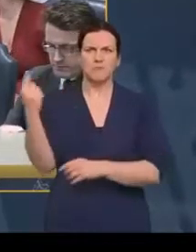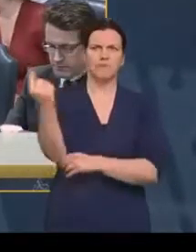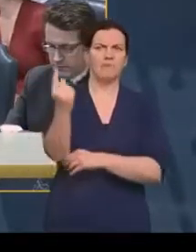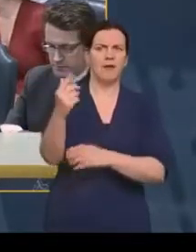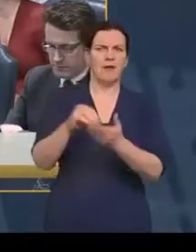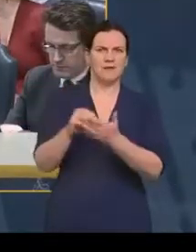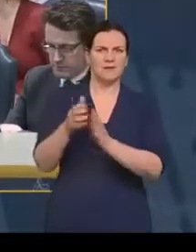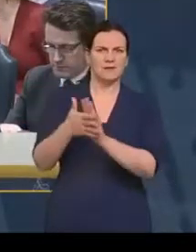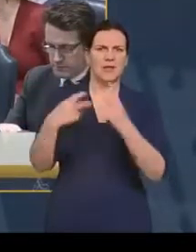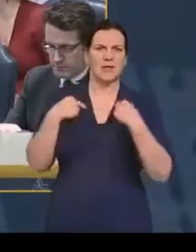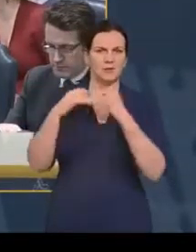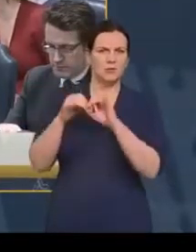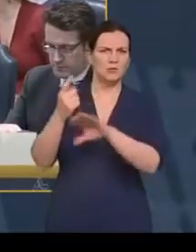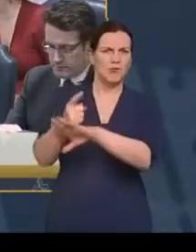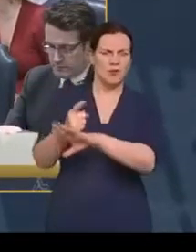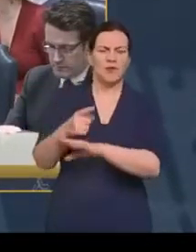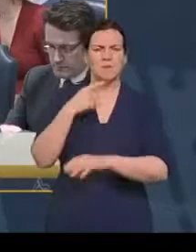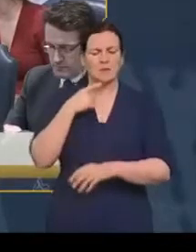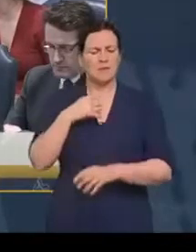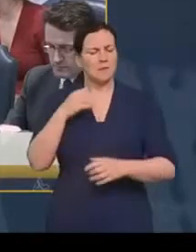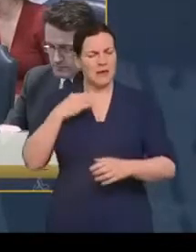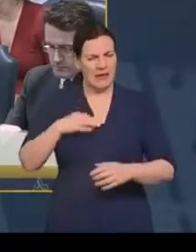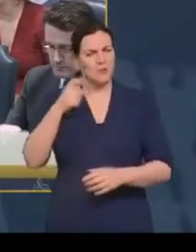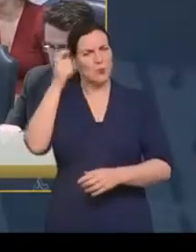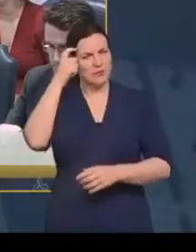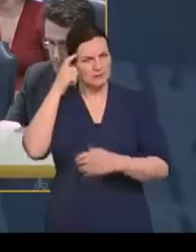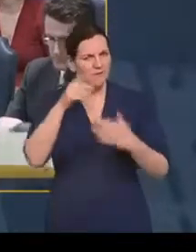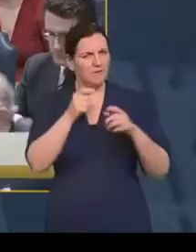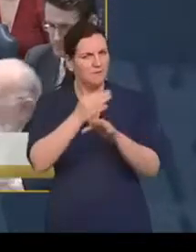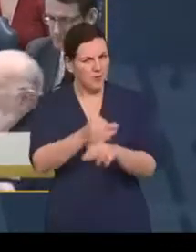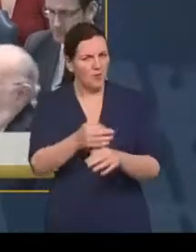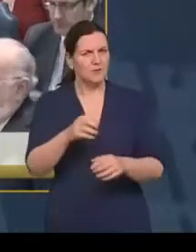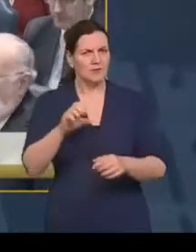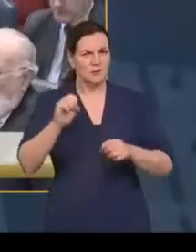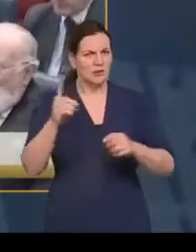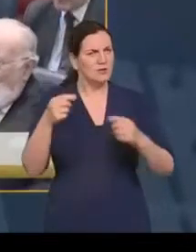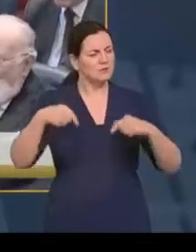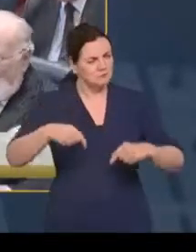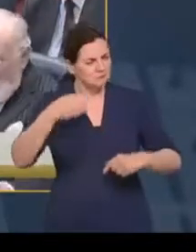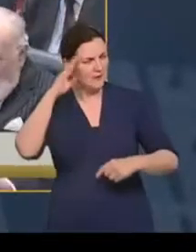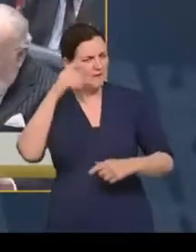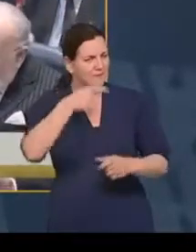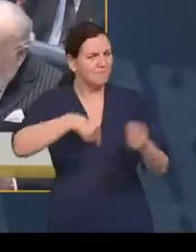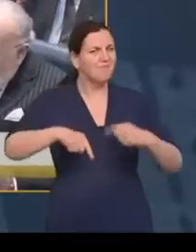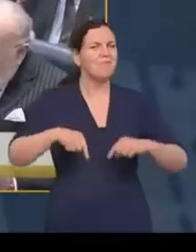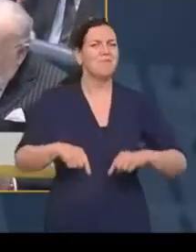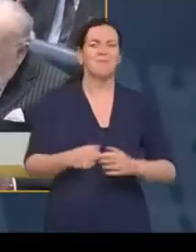so, but I'm very glad that they saw the wisdom of the ways of Seanad.